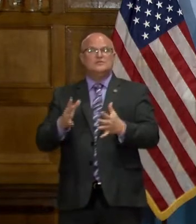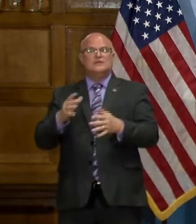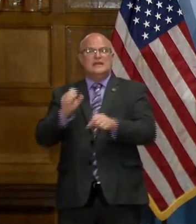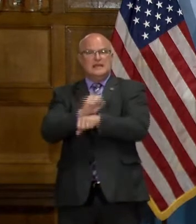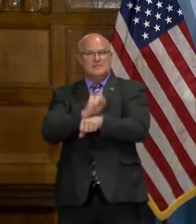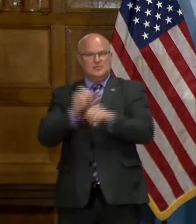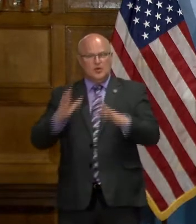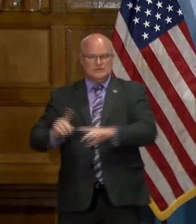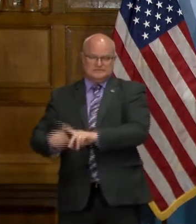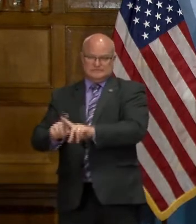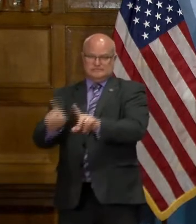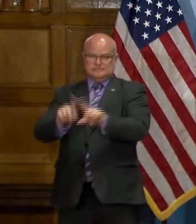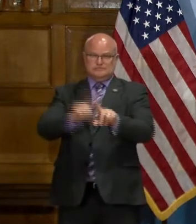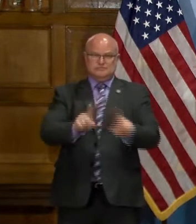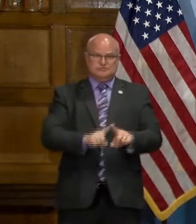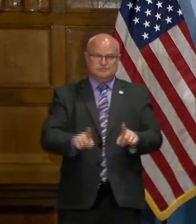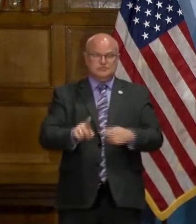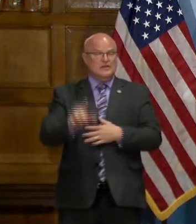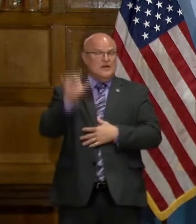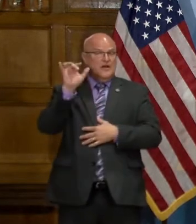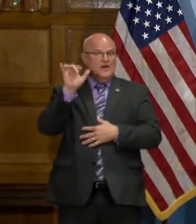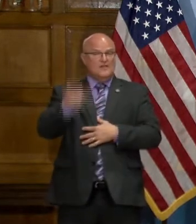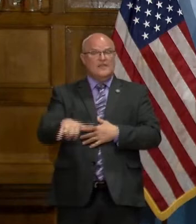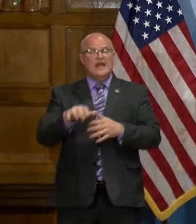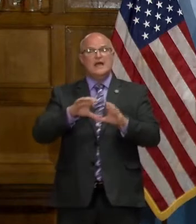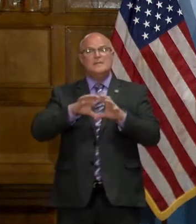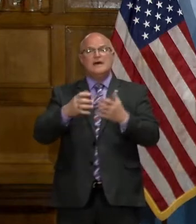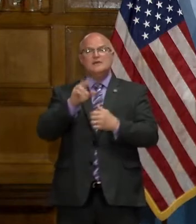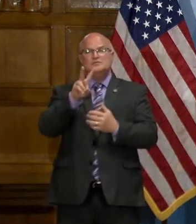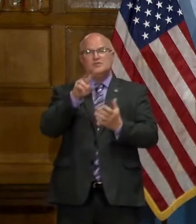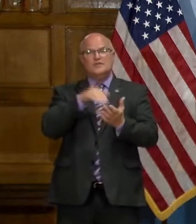various divisions. Of that amount,